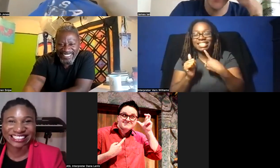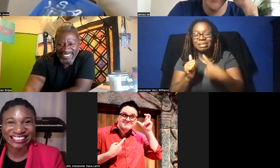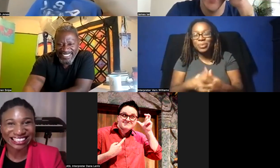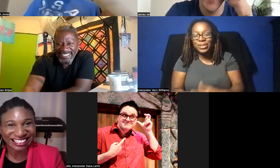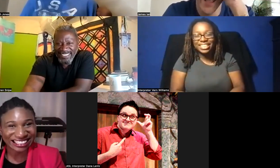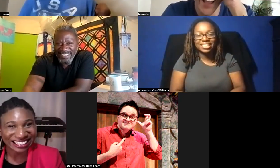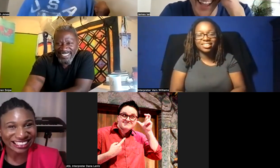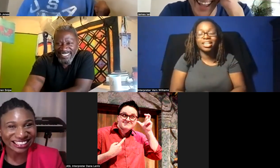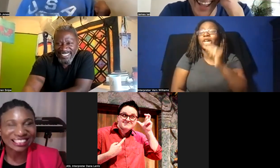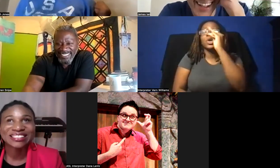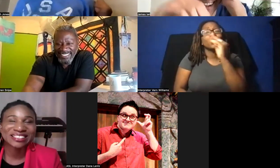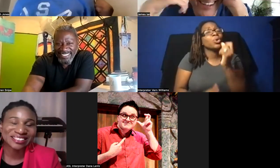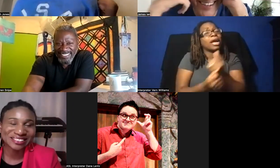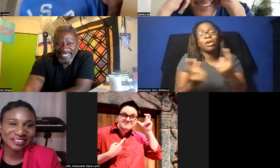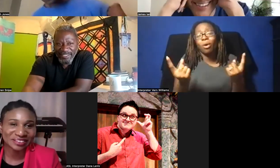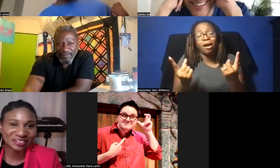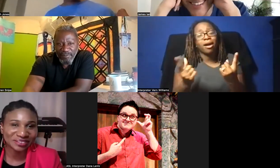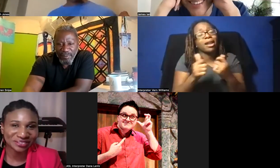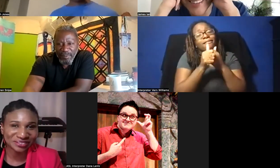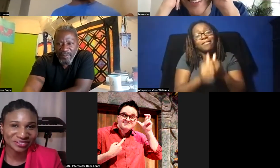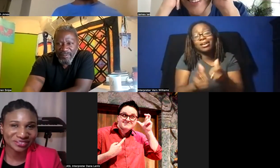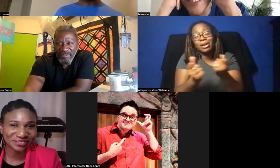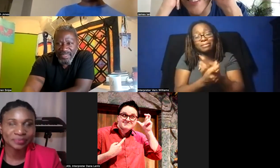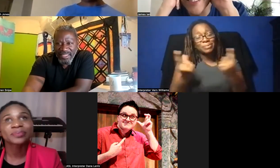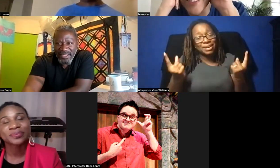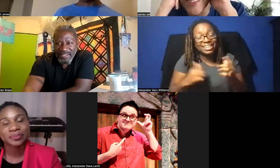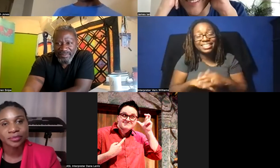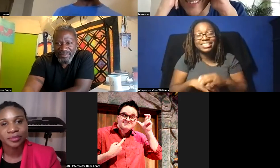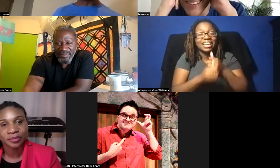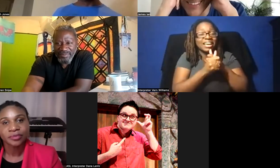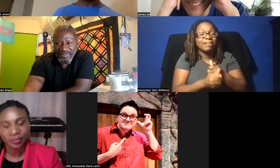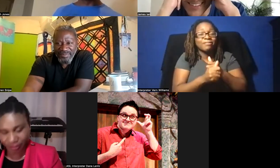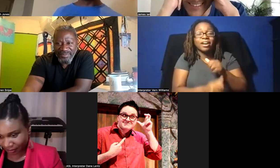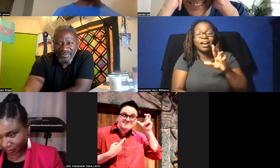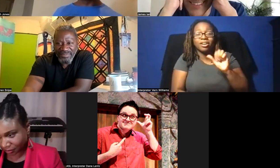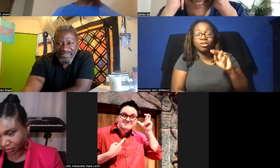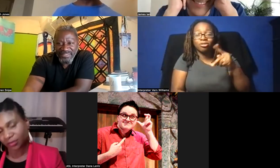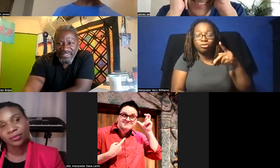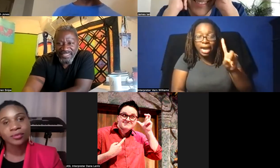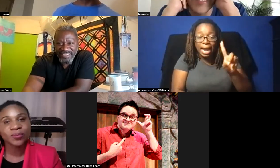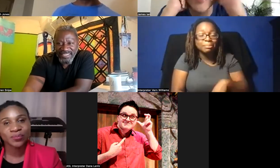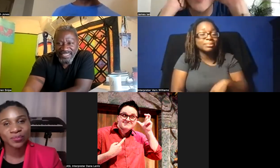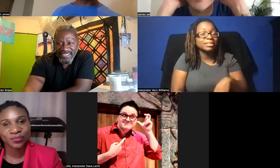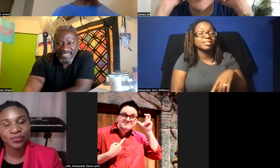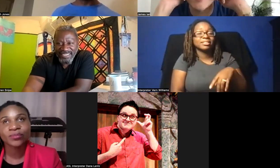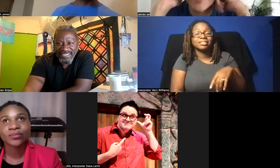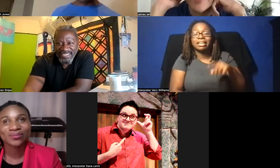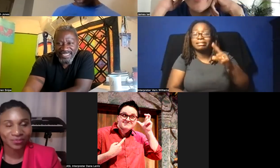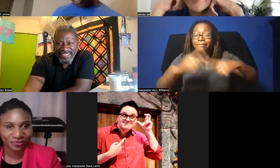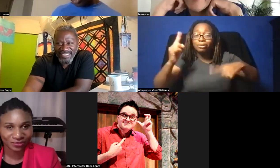say Google everyone, follow everyone, follow Ramped, follow Diversability. You